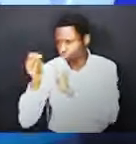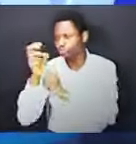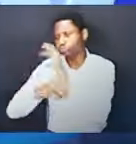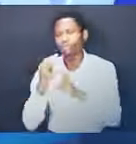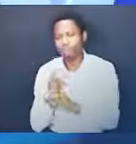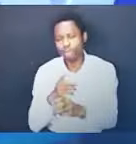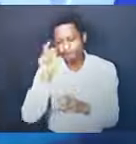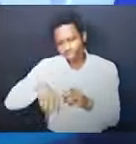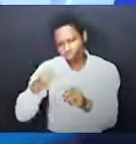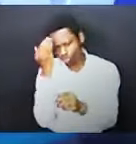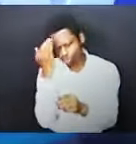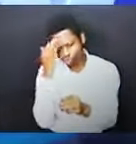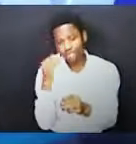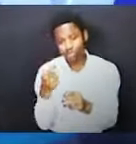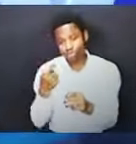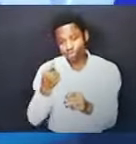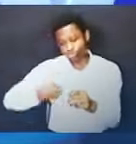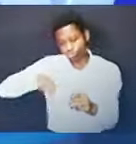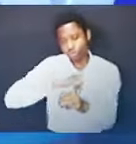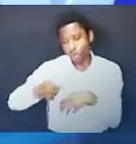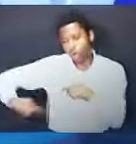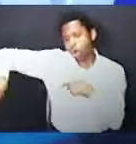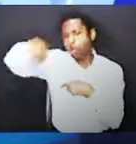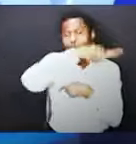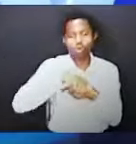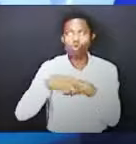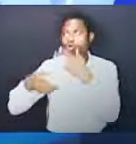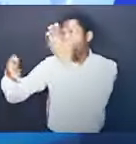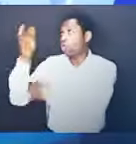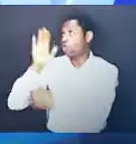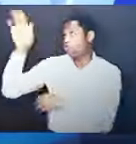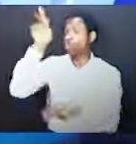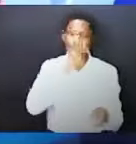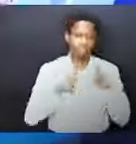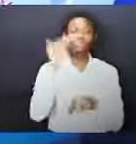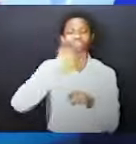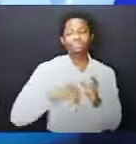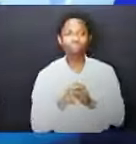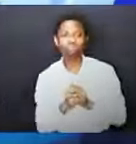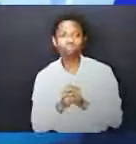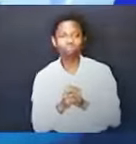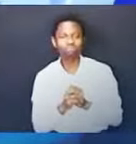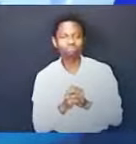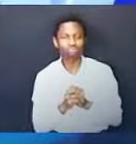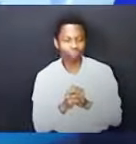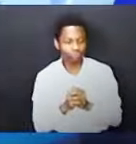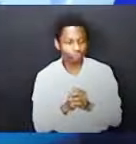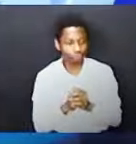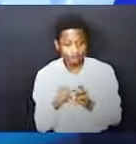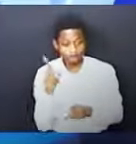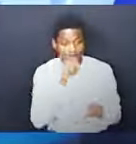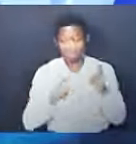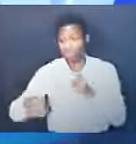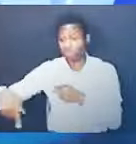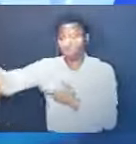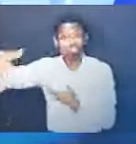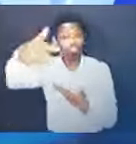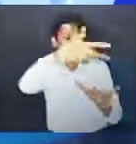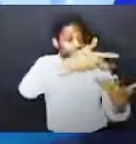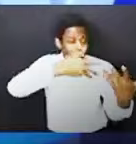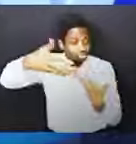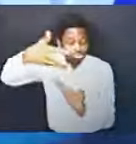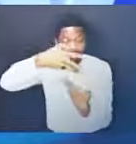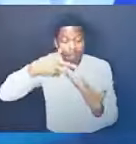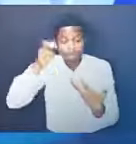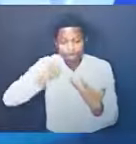a people of God. Now, your name, Ryan wants to say, yeah, you and Yankupon and Crawford. In the midst of the people, we are a people